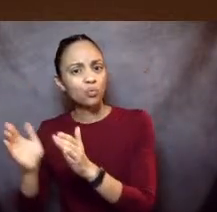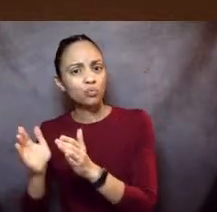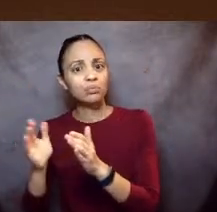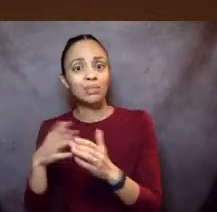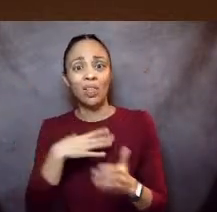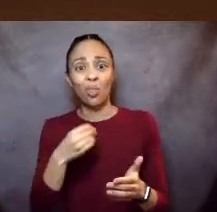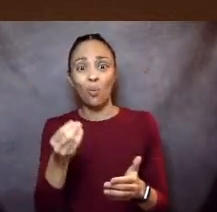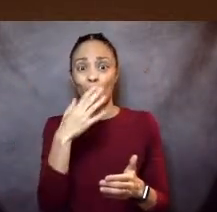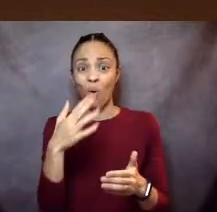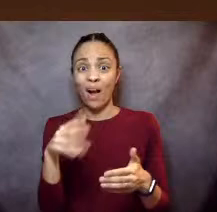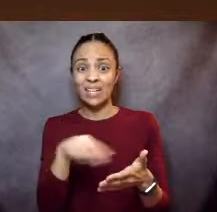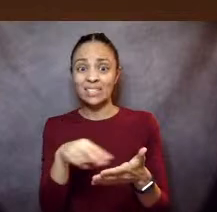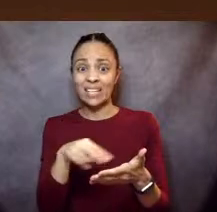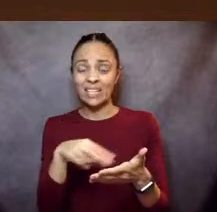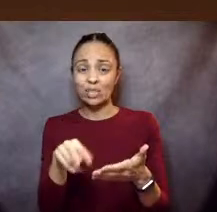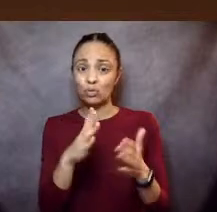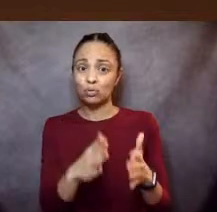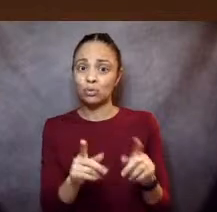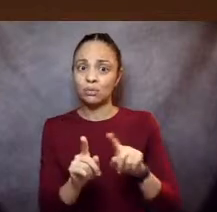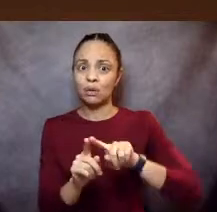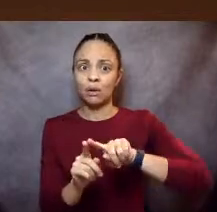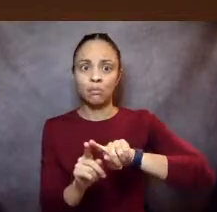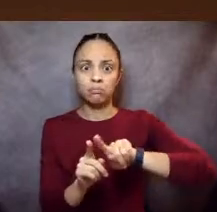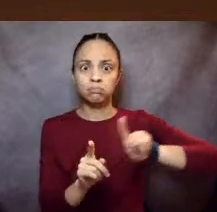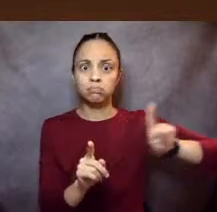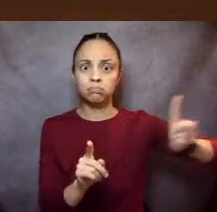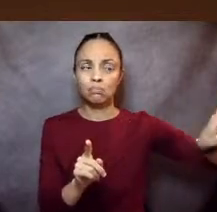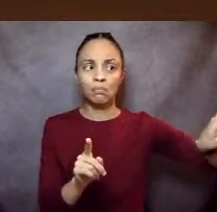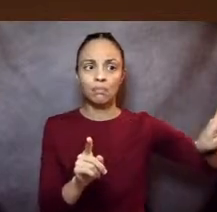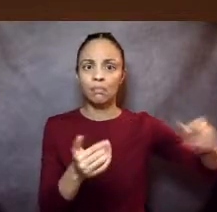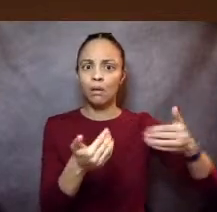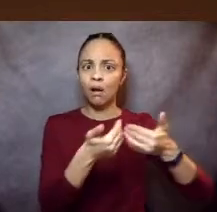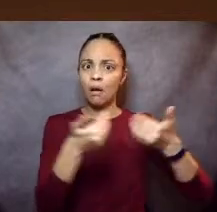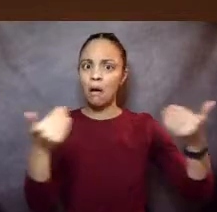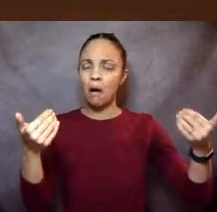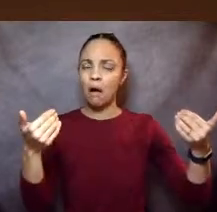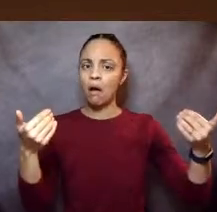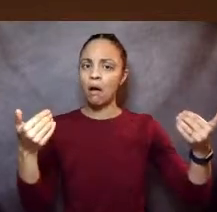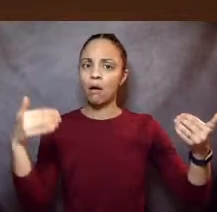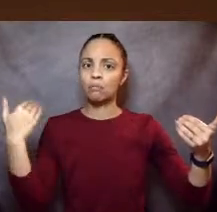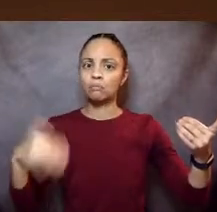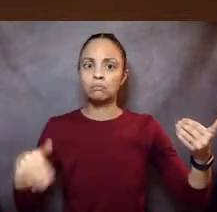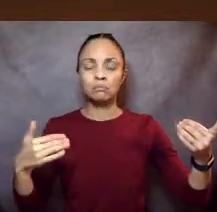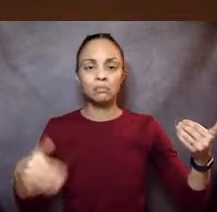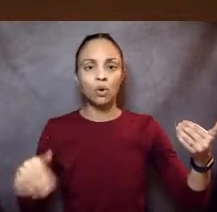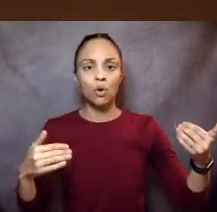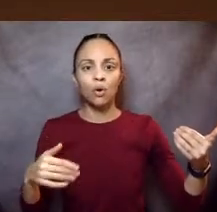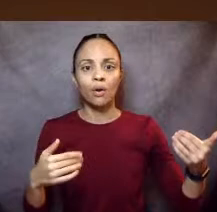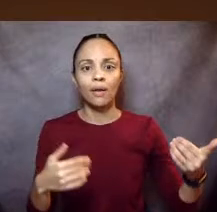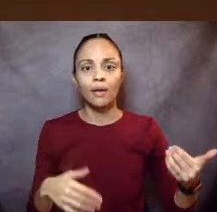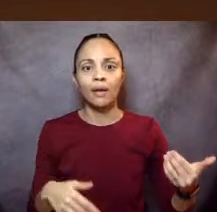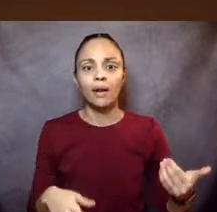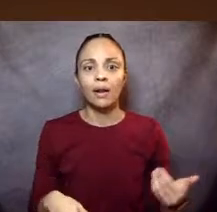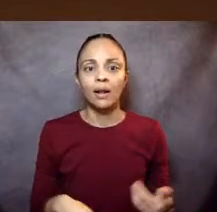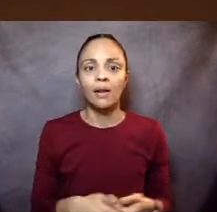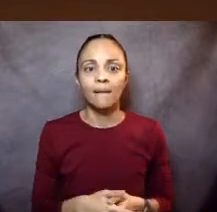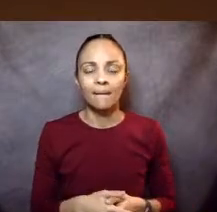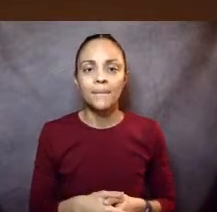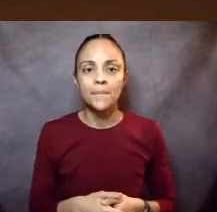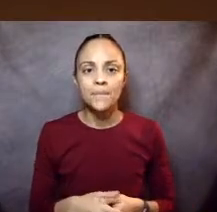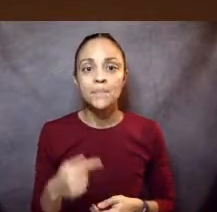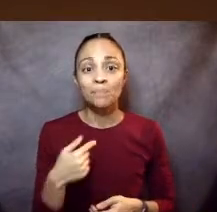what she said, okay? However, it stuck with me, what she